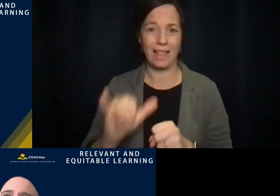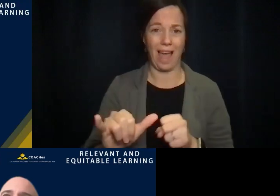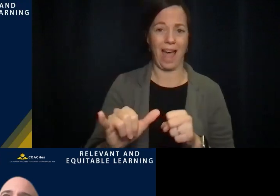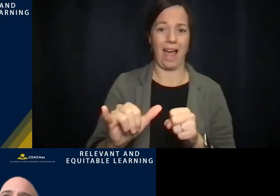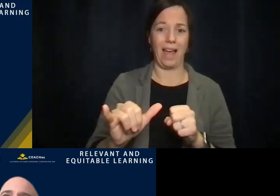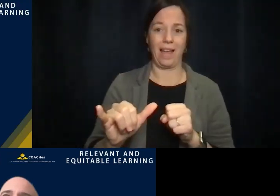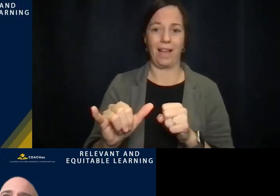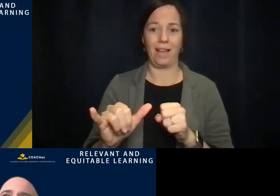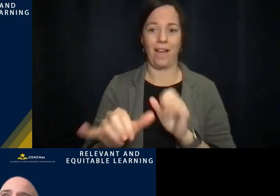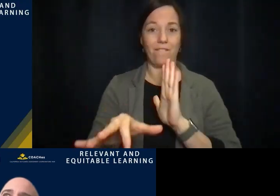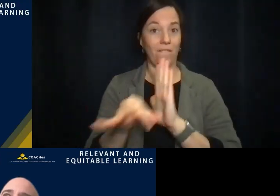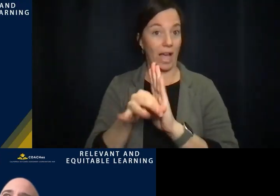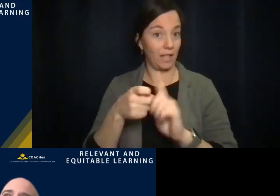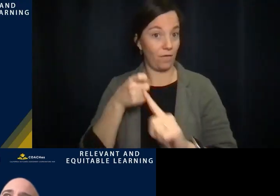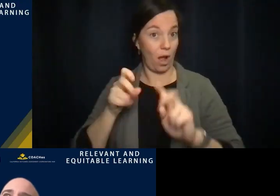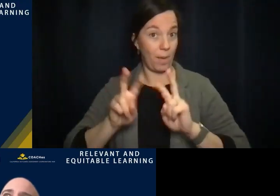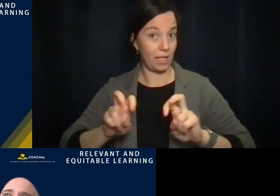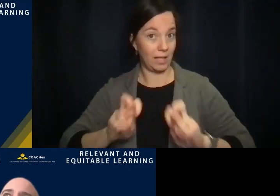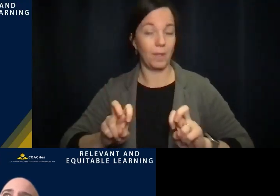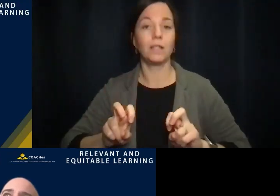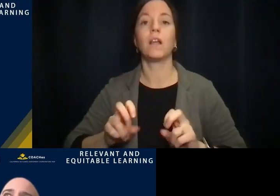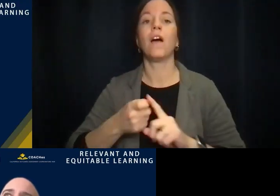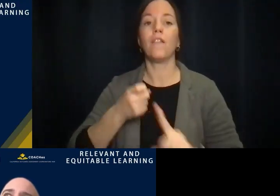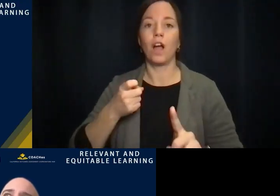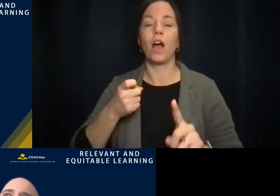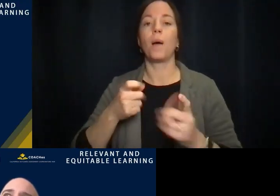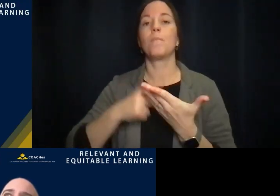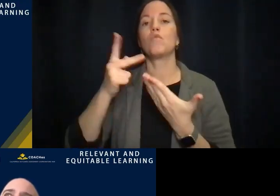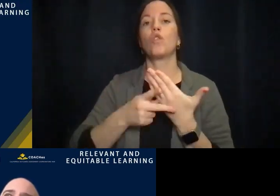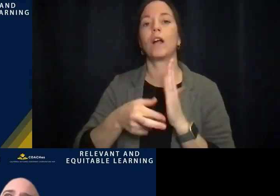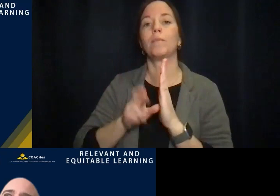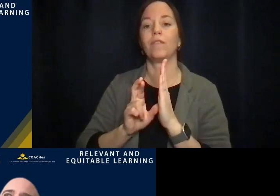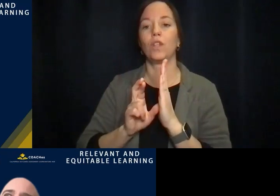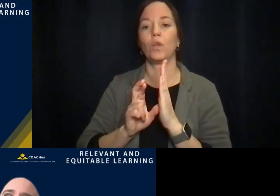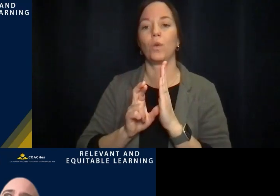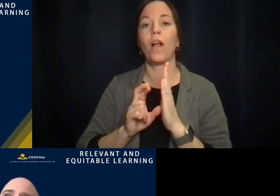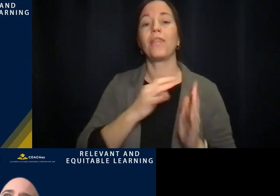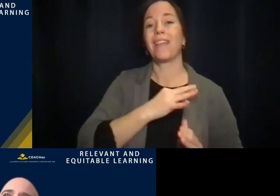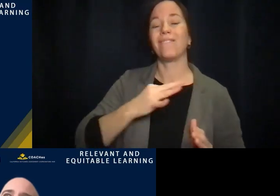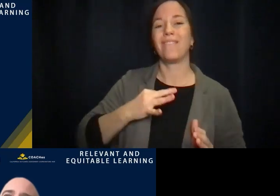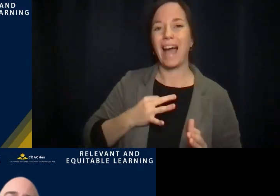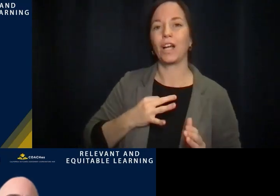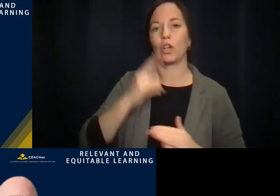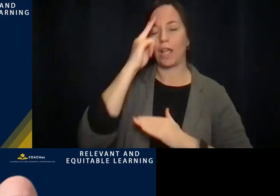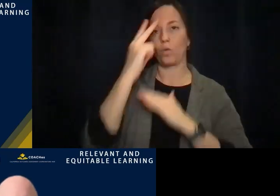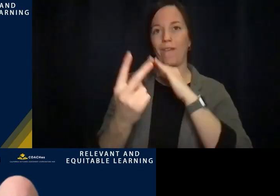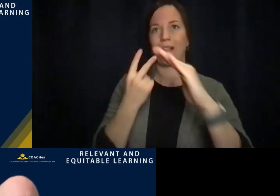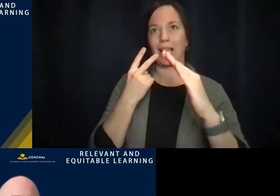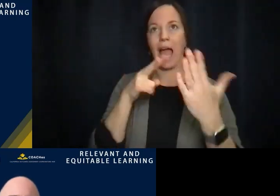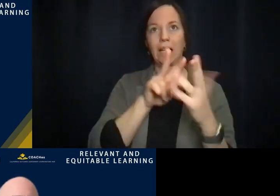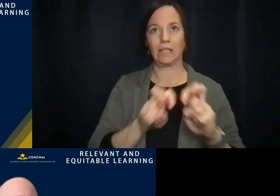utilized findings from assessments, even in program review, we have the faculty reflect on the findings to